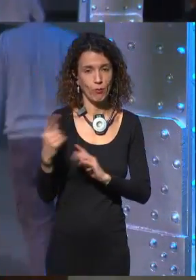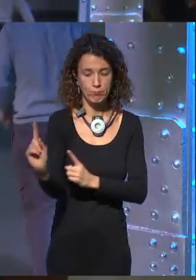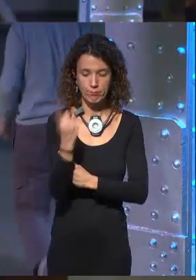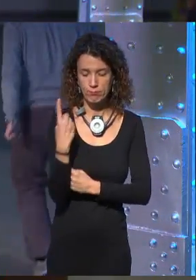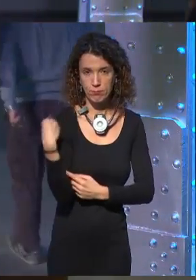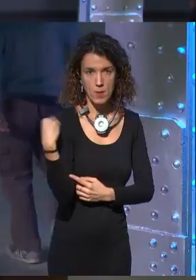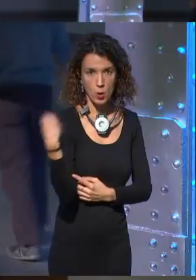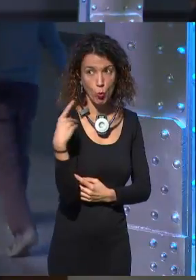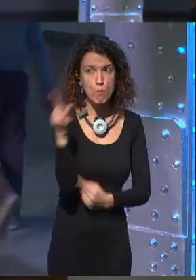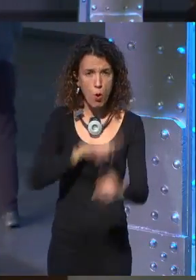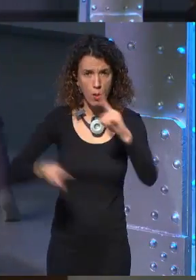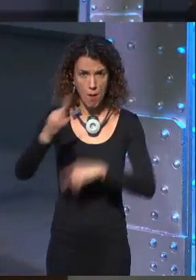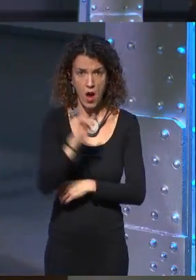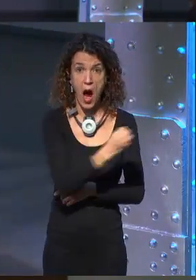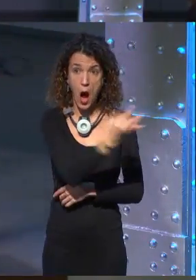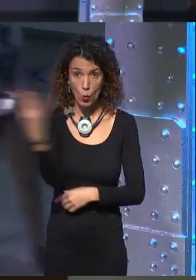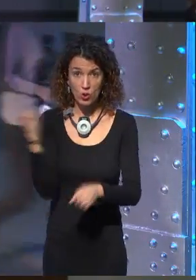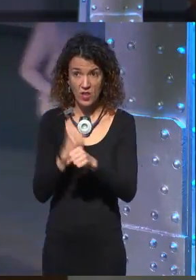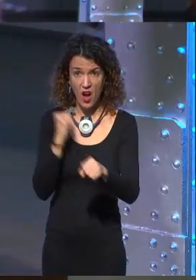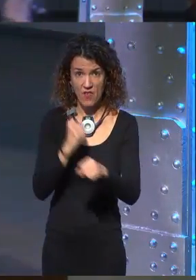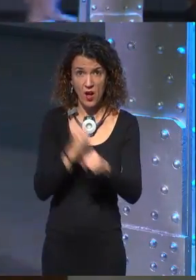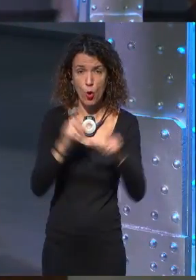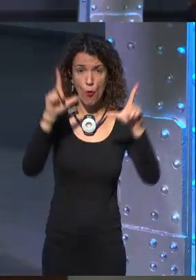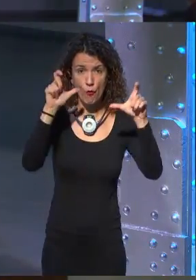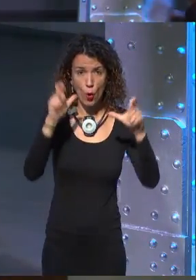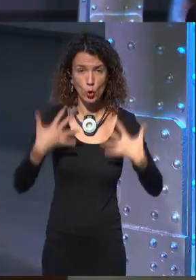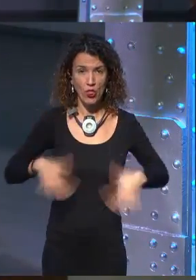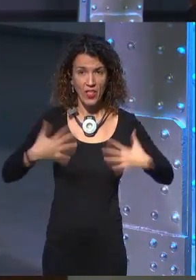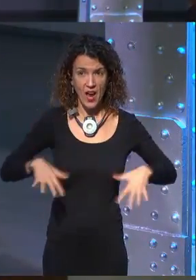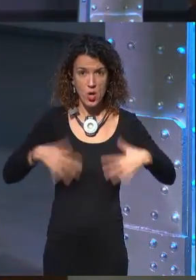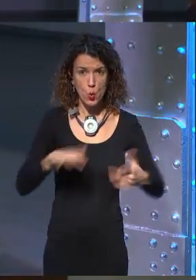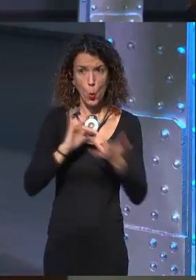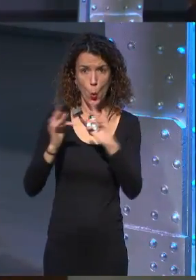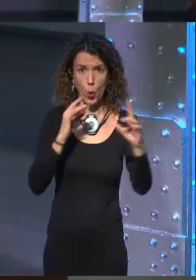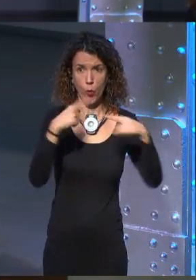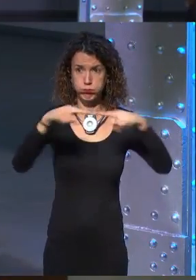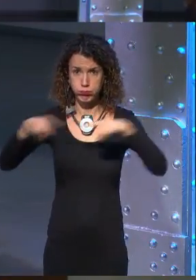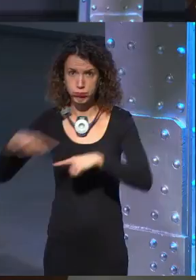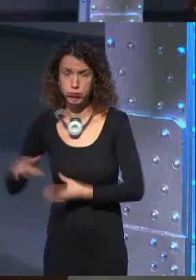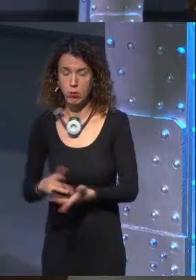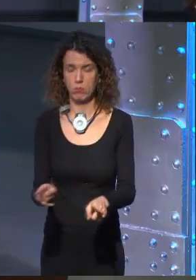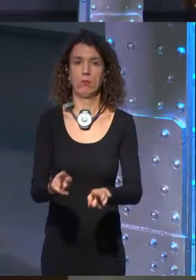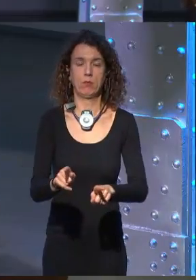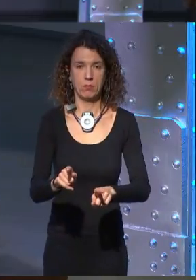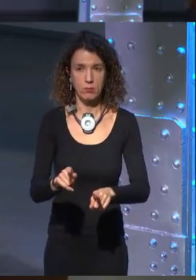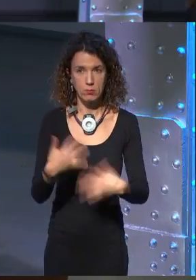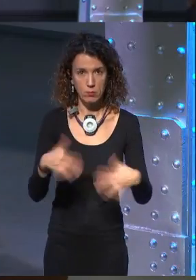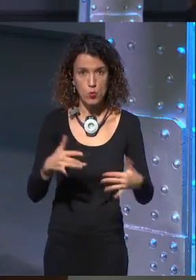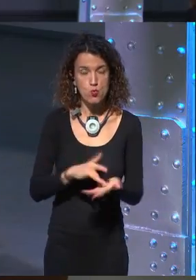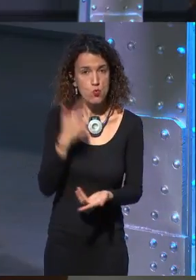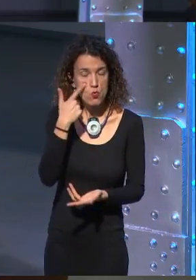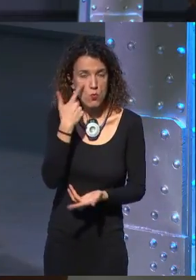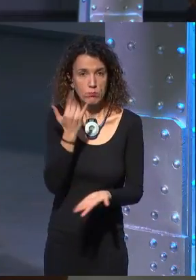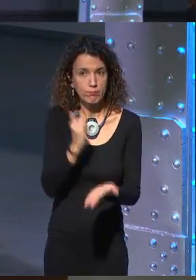What? They're doing what? And then she showed me the proof of visions I will never get out of my brain. And I